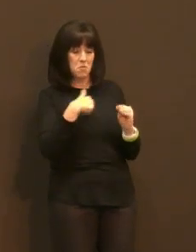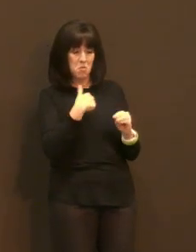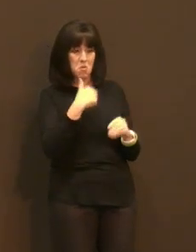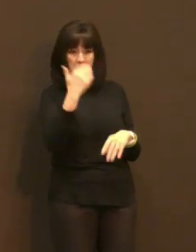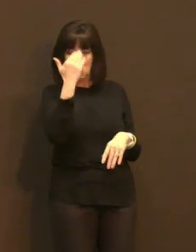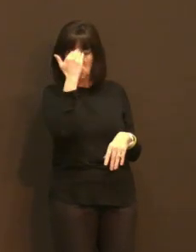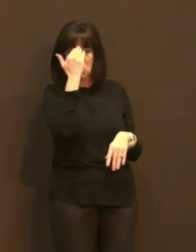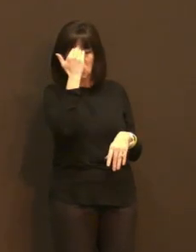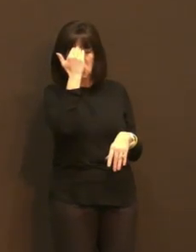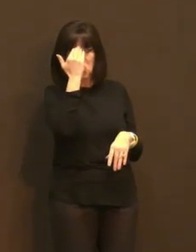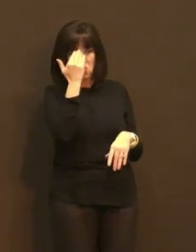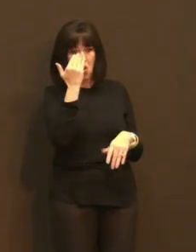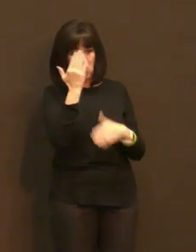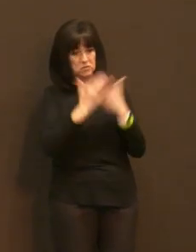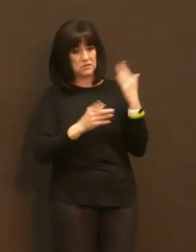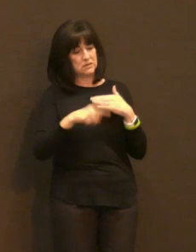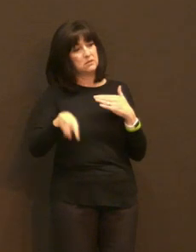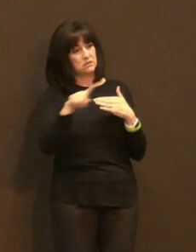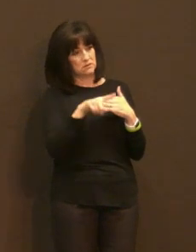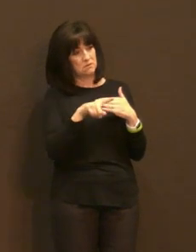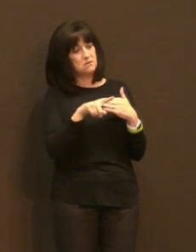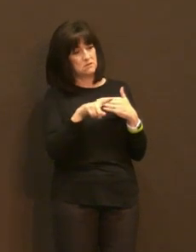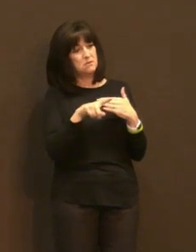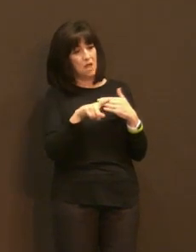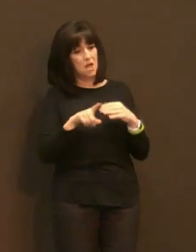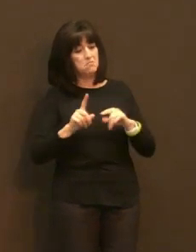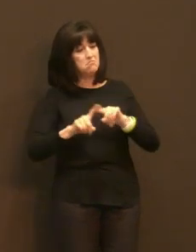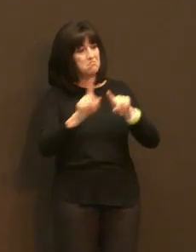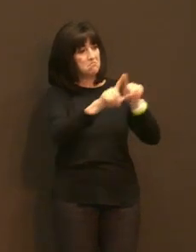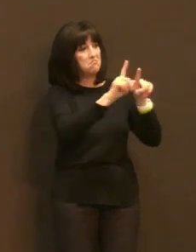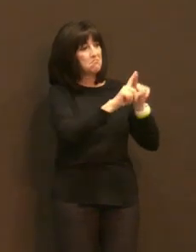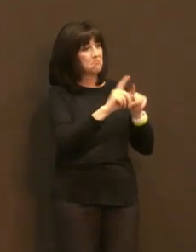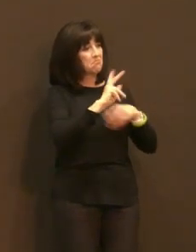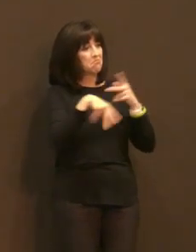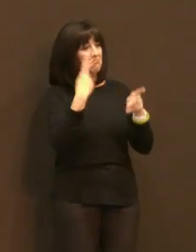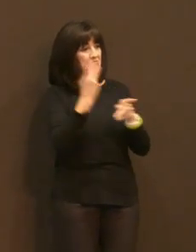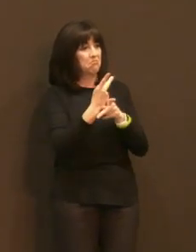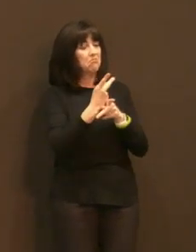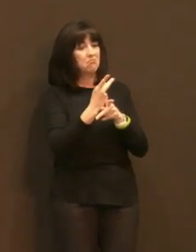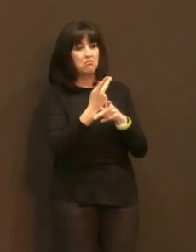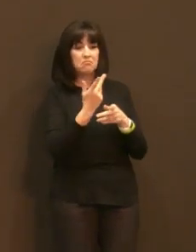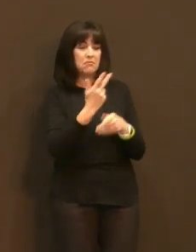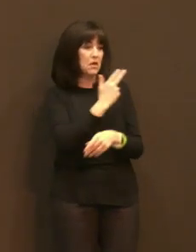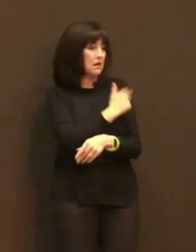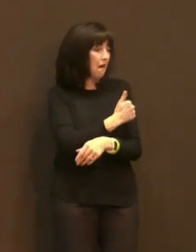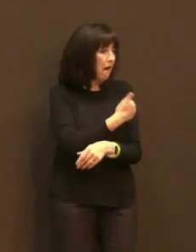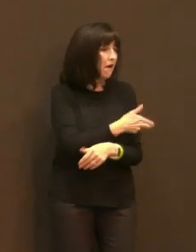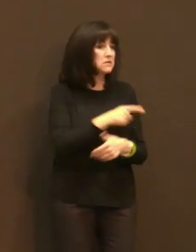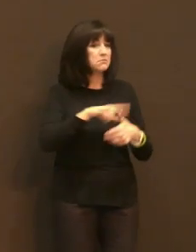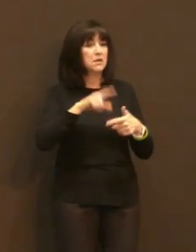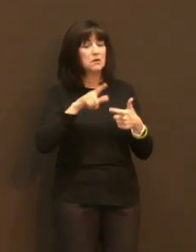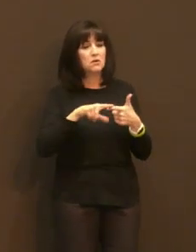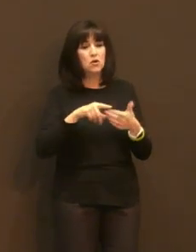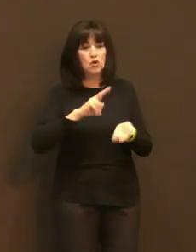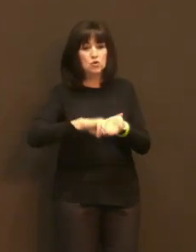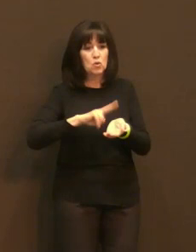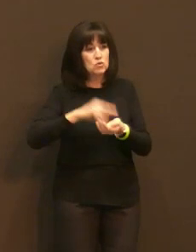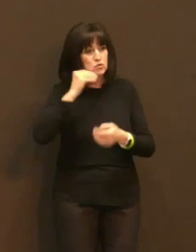providers throughout the state in a variety of different healthcare settings, whether it's hospitals, long-term care, primary